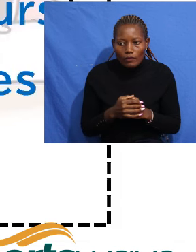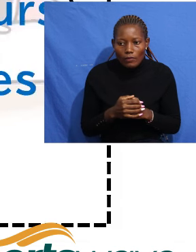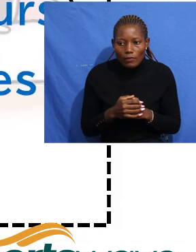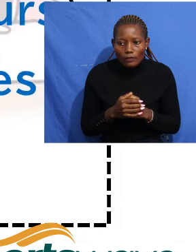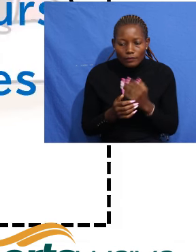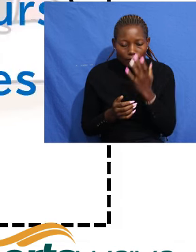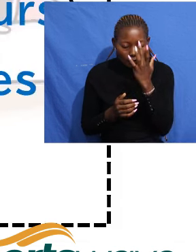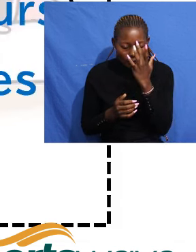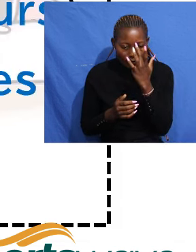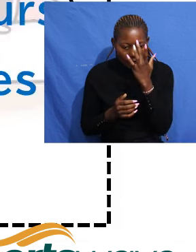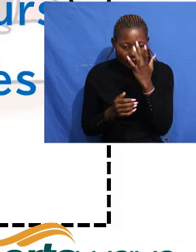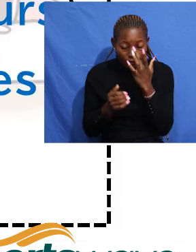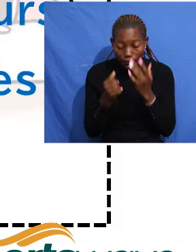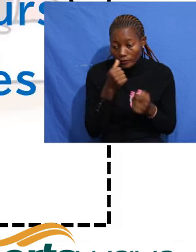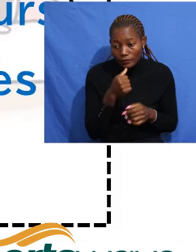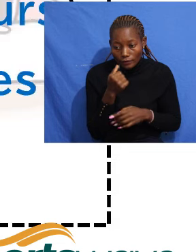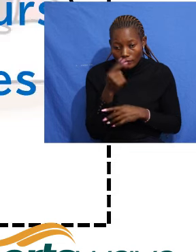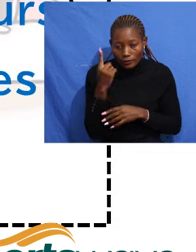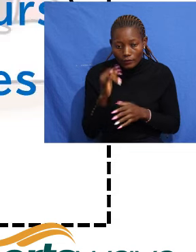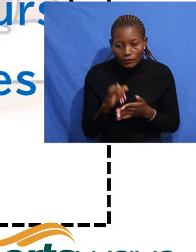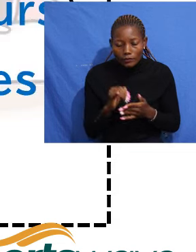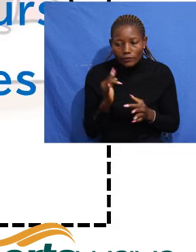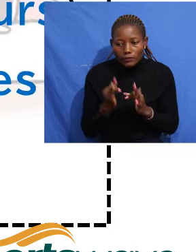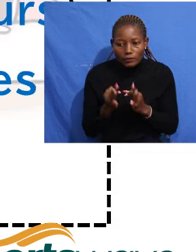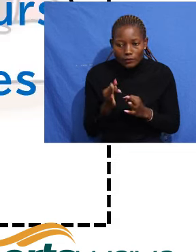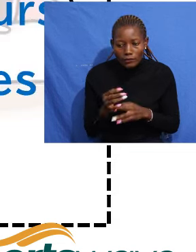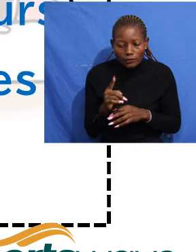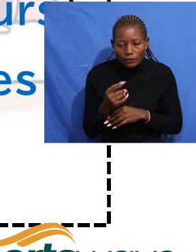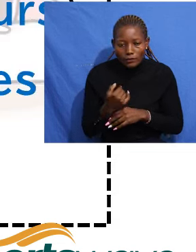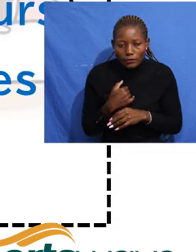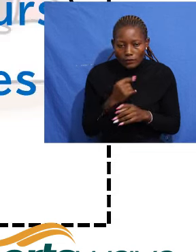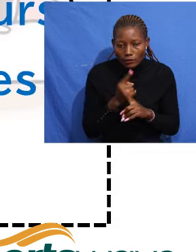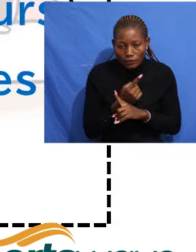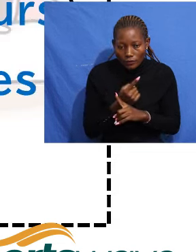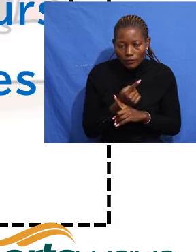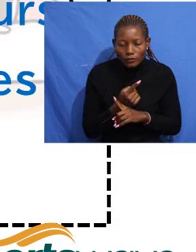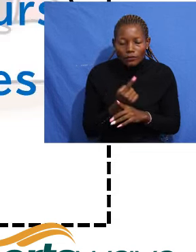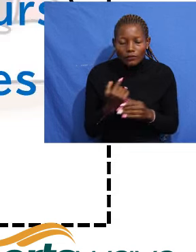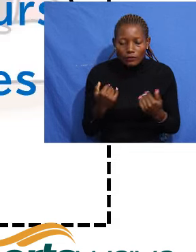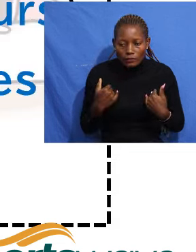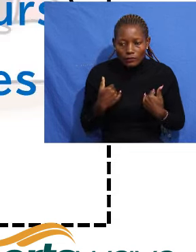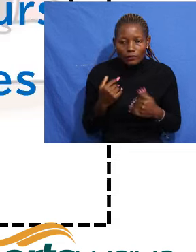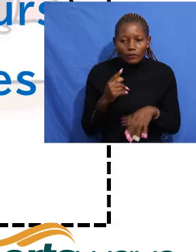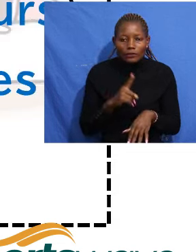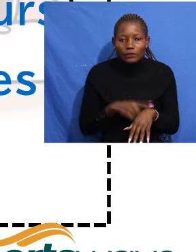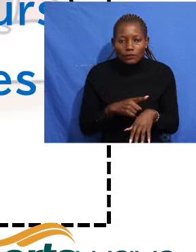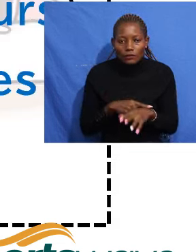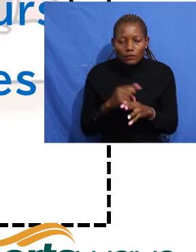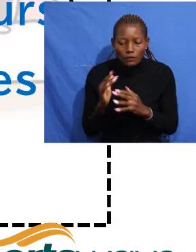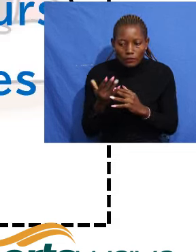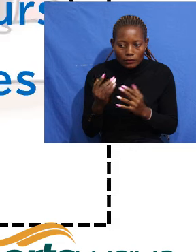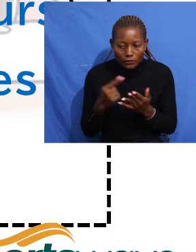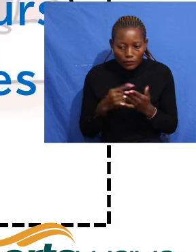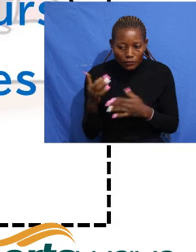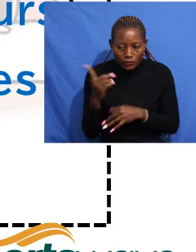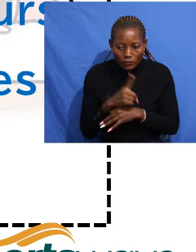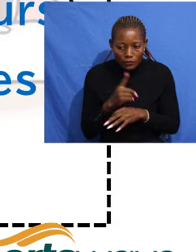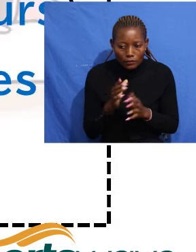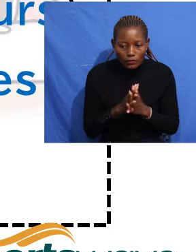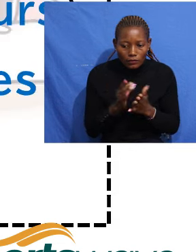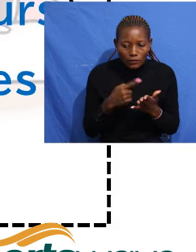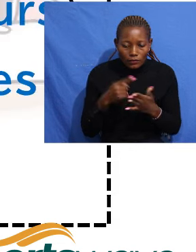criteria for that. So if there is a difference in sleeping duration, sleeping time between weekdays and weekends,